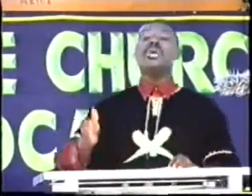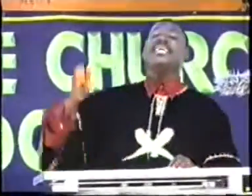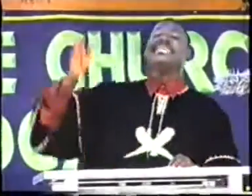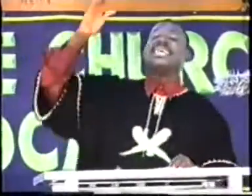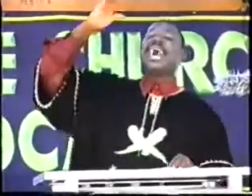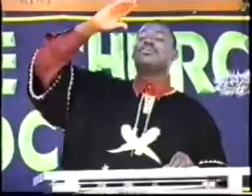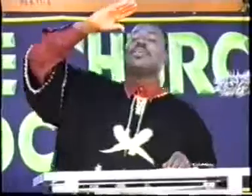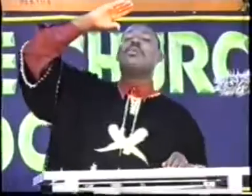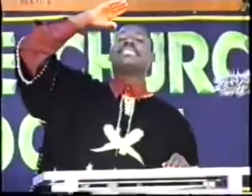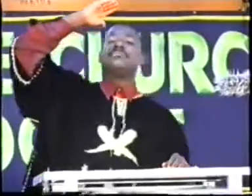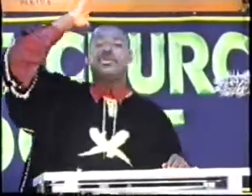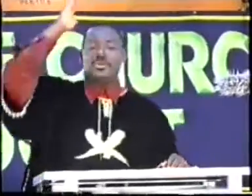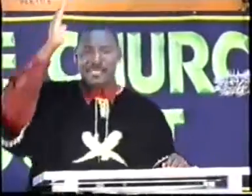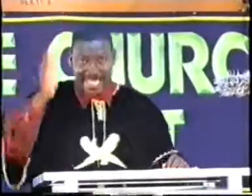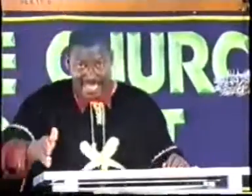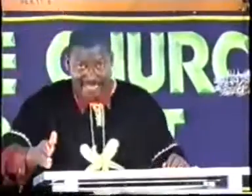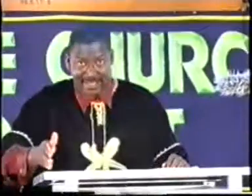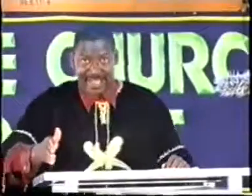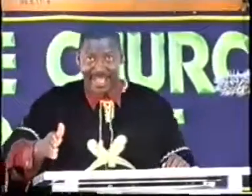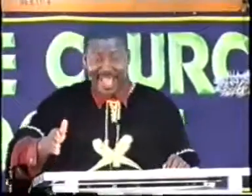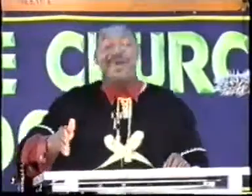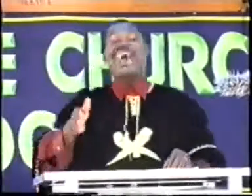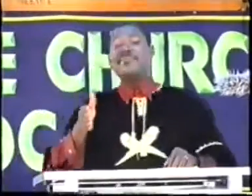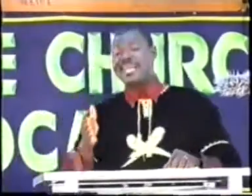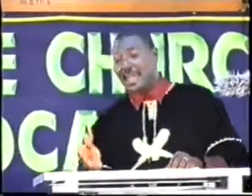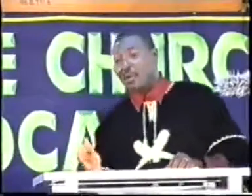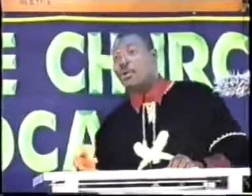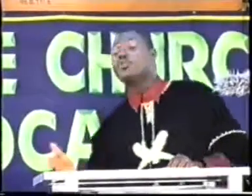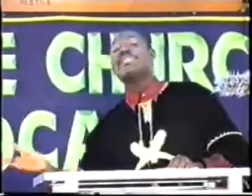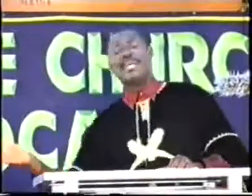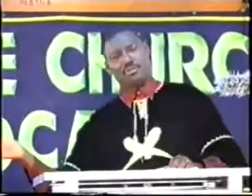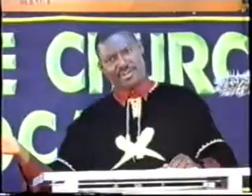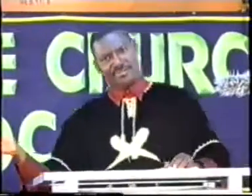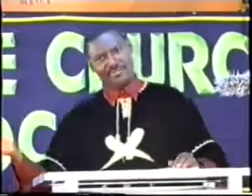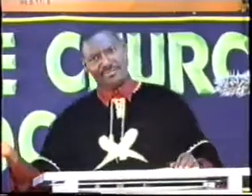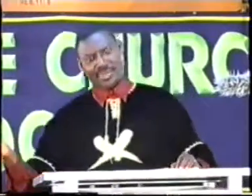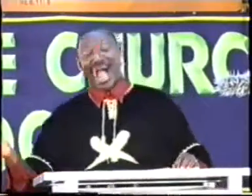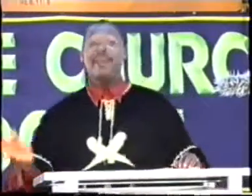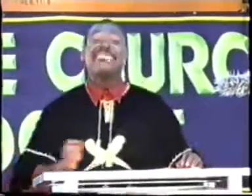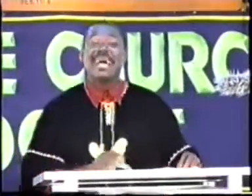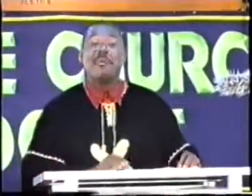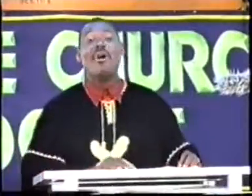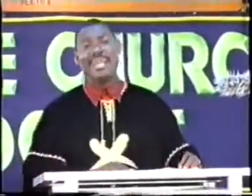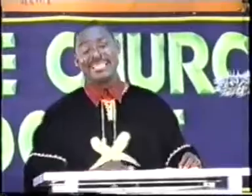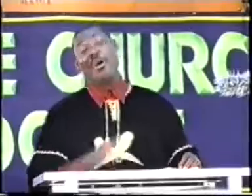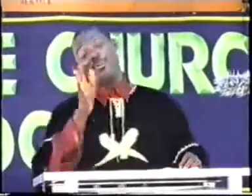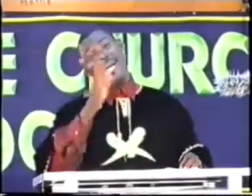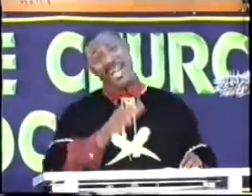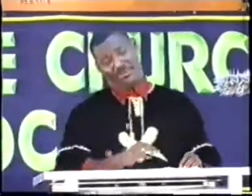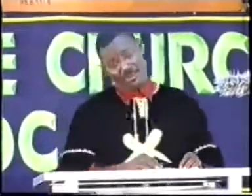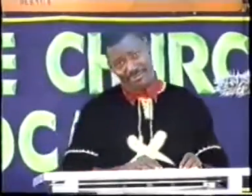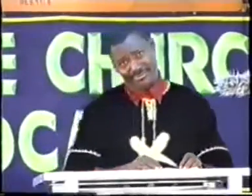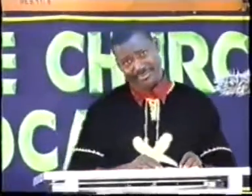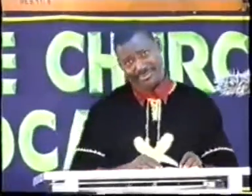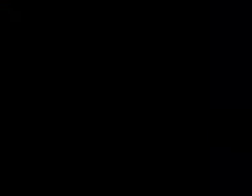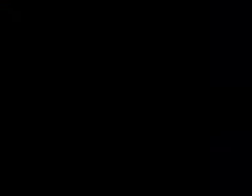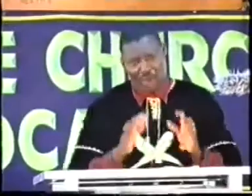bimbe e say aso ni mo atimie nu ten e ma sa abrante no odo so atena sorry Amsterdam Holland o me Ghana